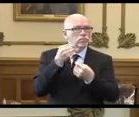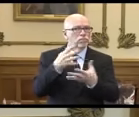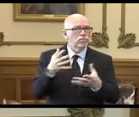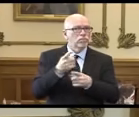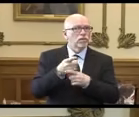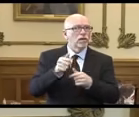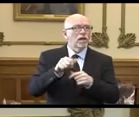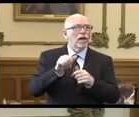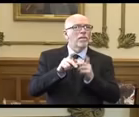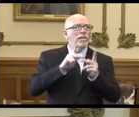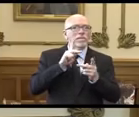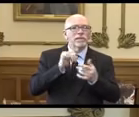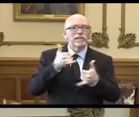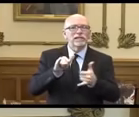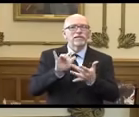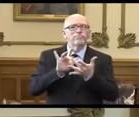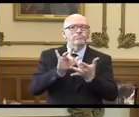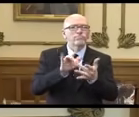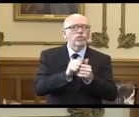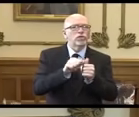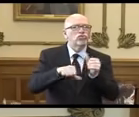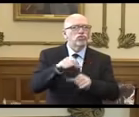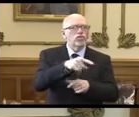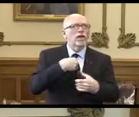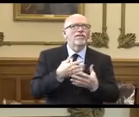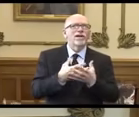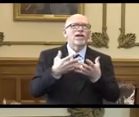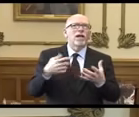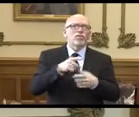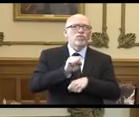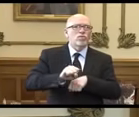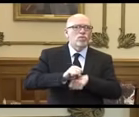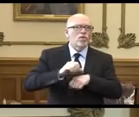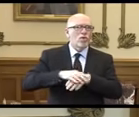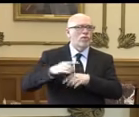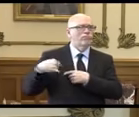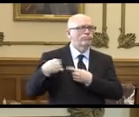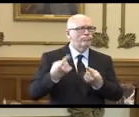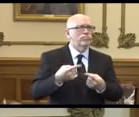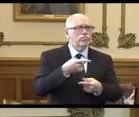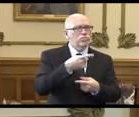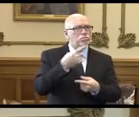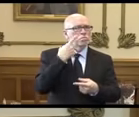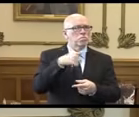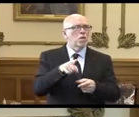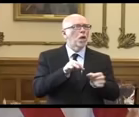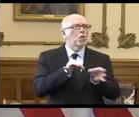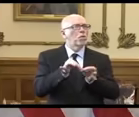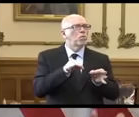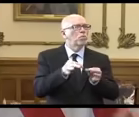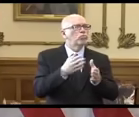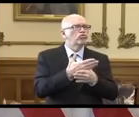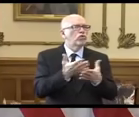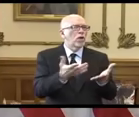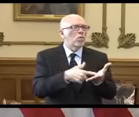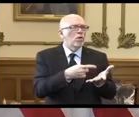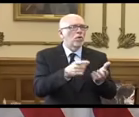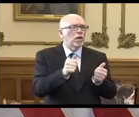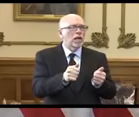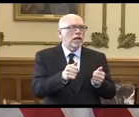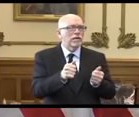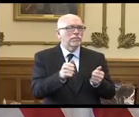and staying connected with one another. You want to give us, you have a lot you've been working on, so you want to share as much of that as you can possibly